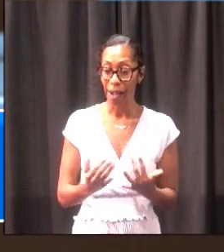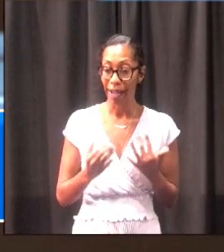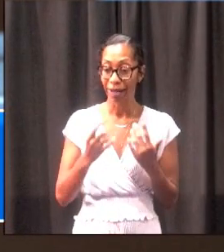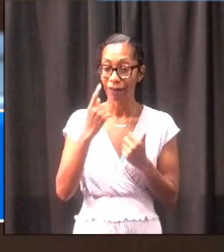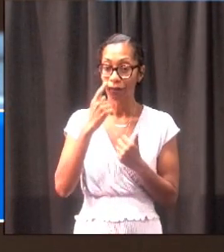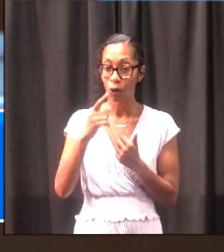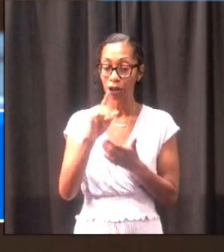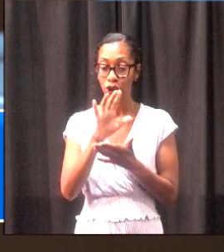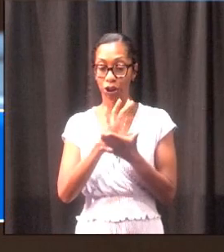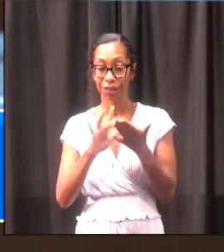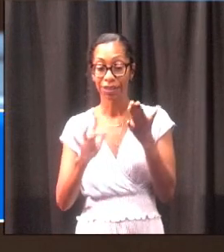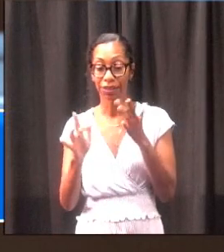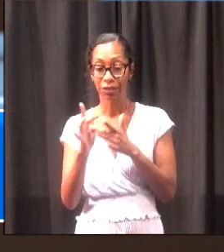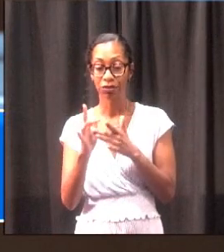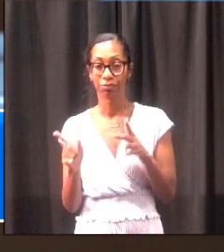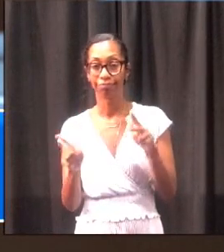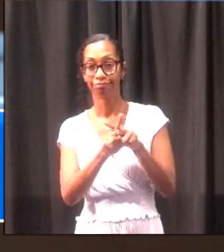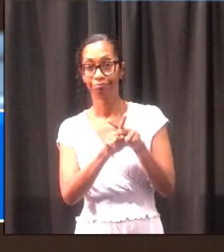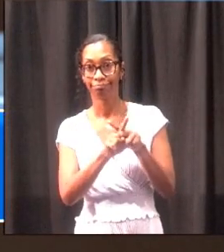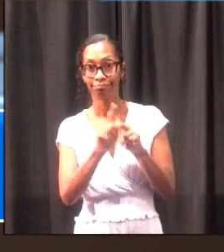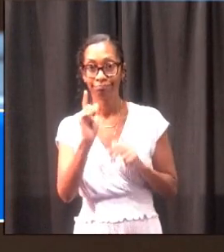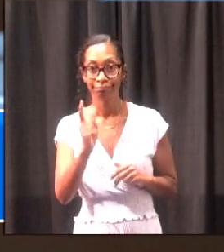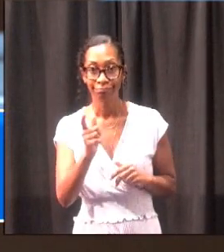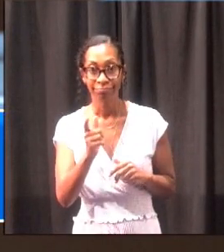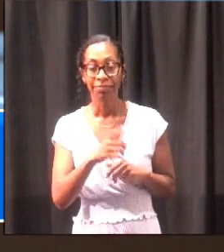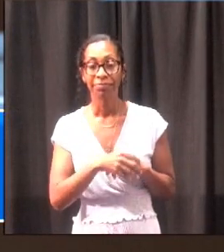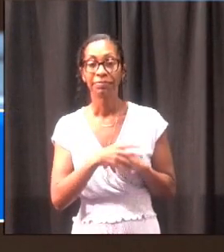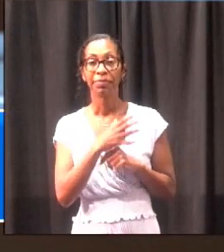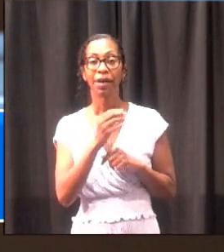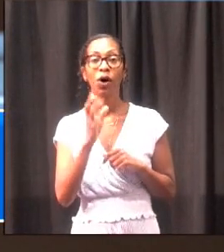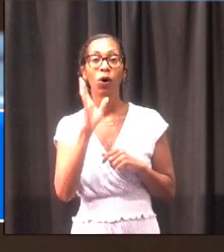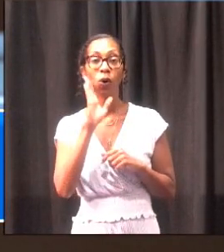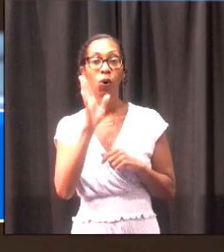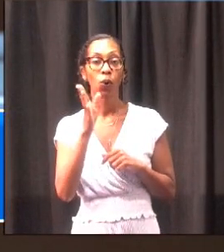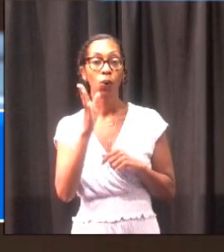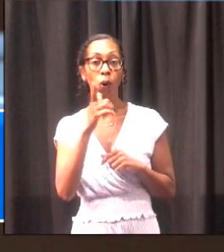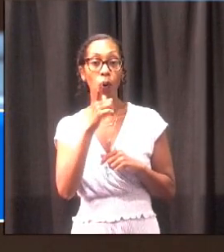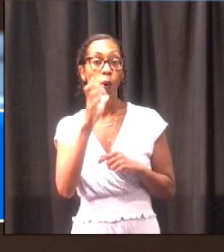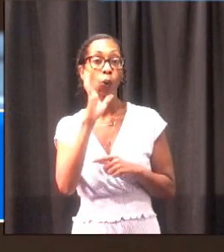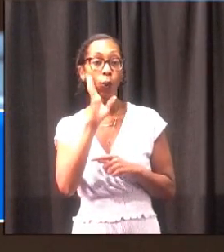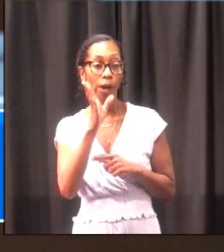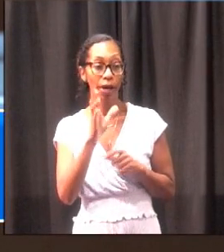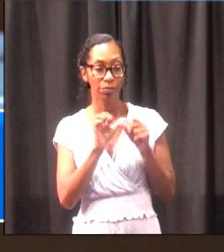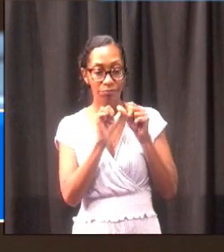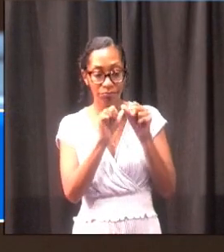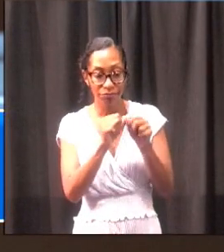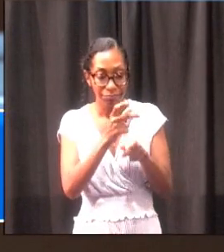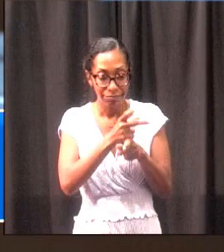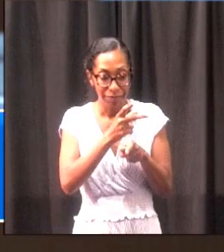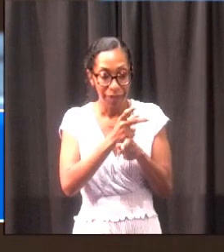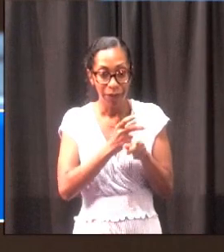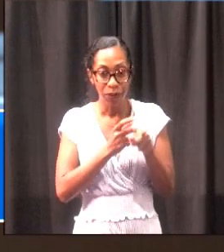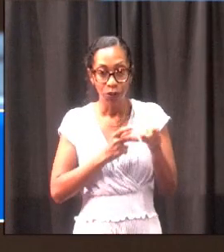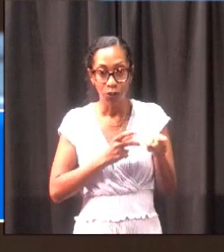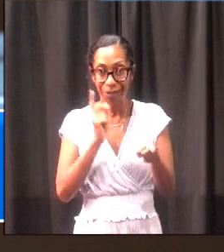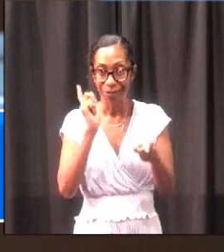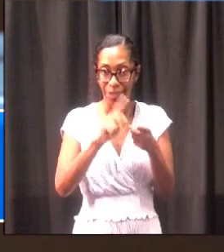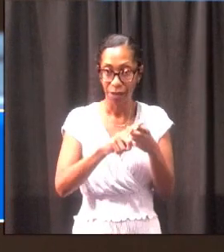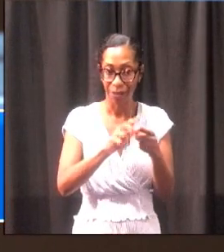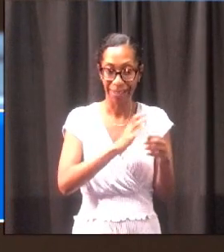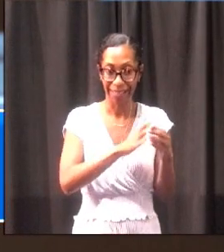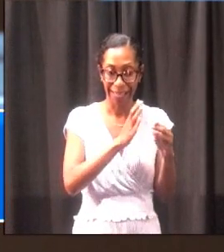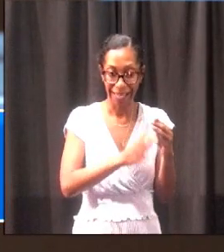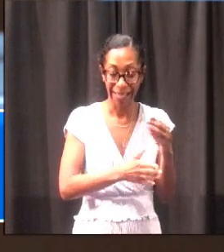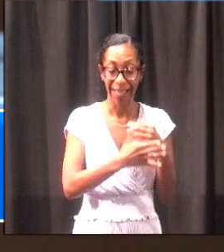Jesus Christ, who will also confirm you to the end, that you may be blameless in